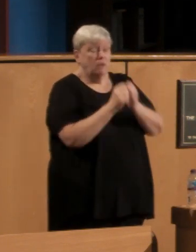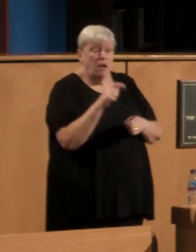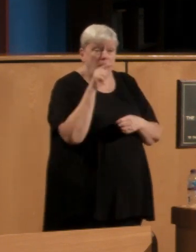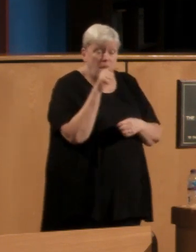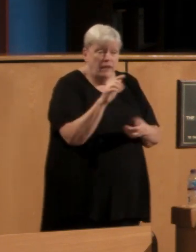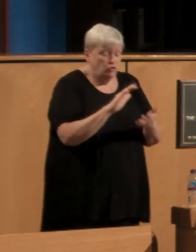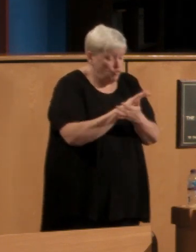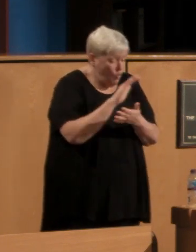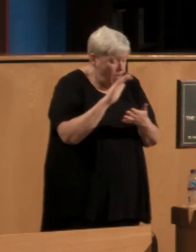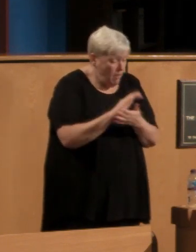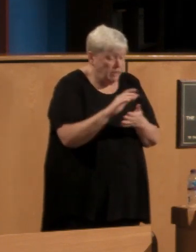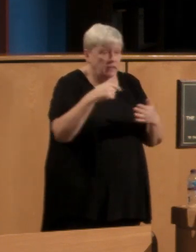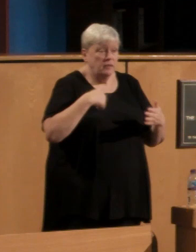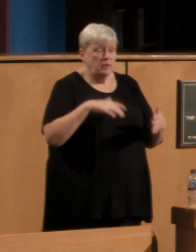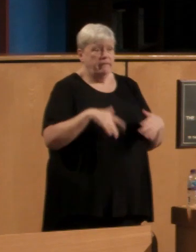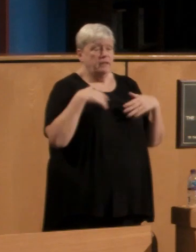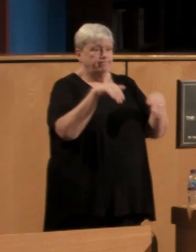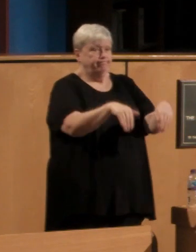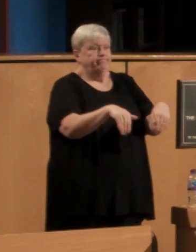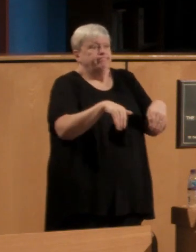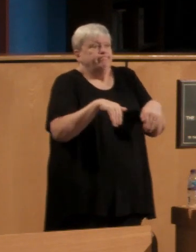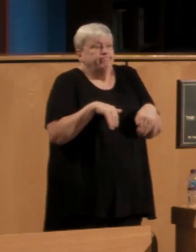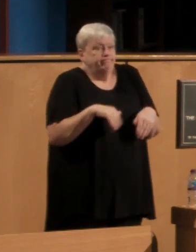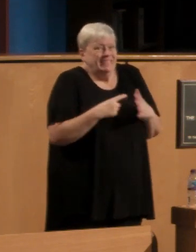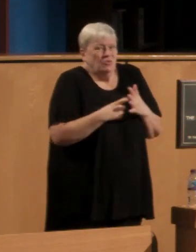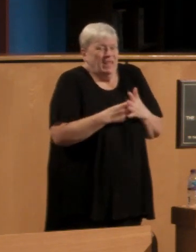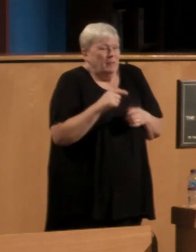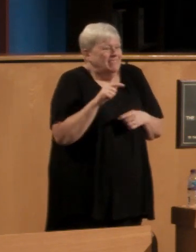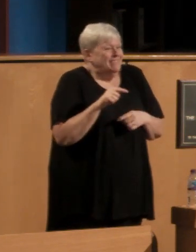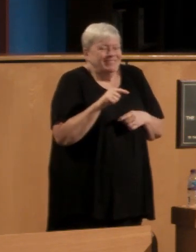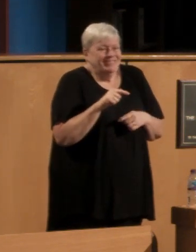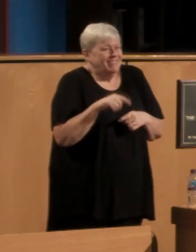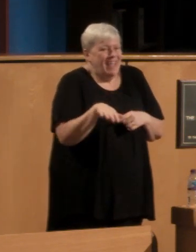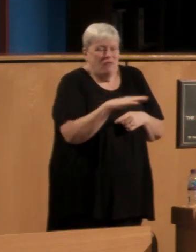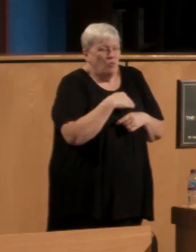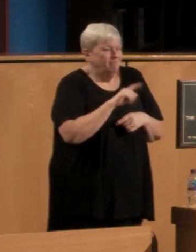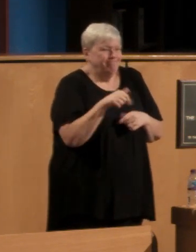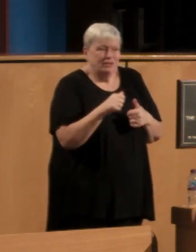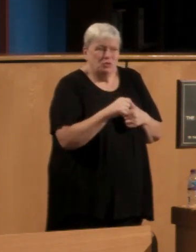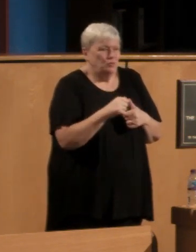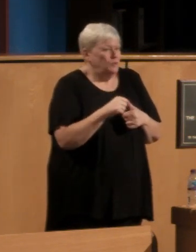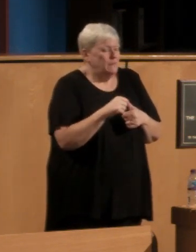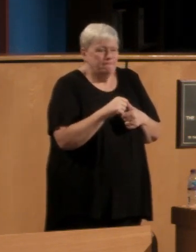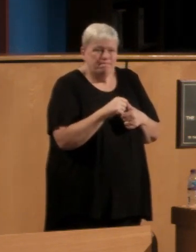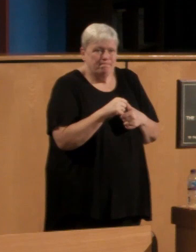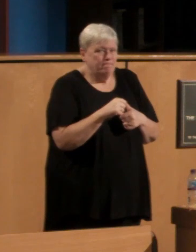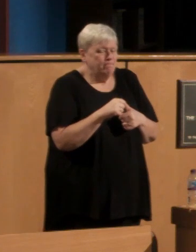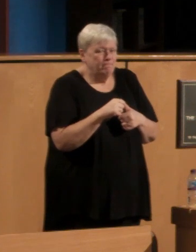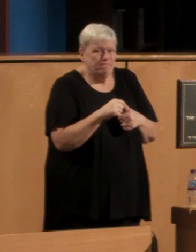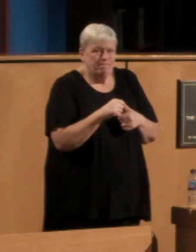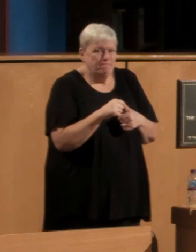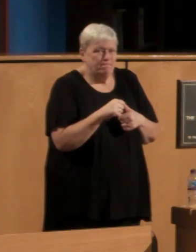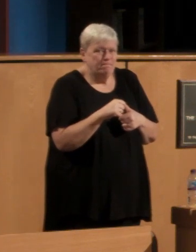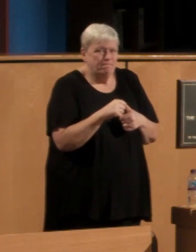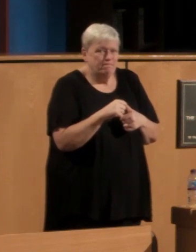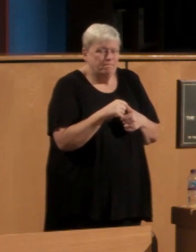makes me sort of take a step back from like recommending him to everyone. And it's like, I